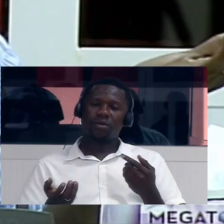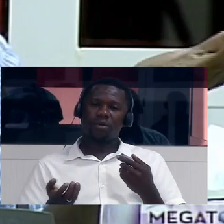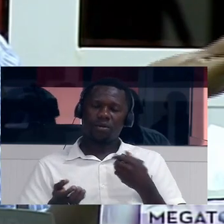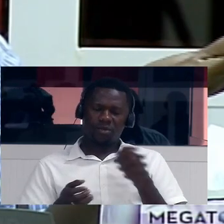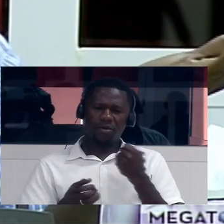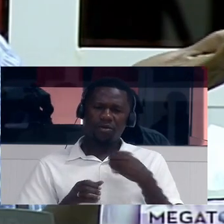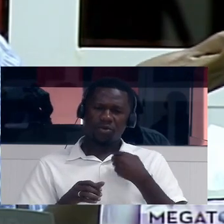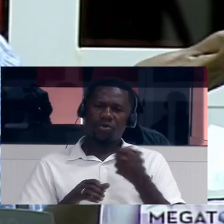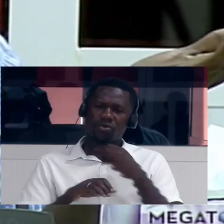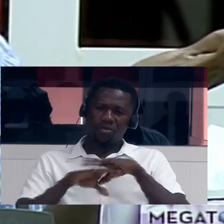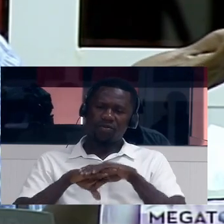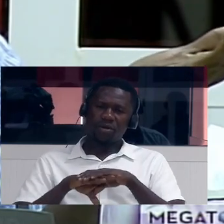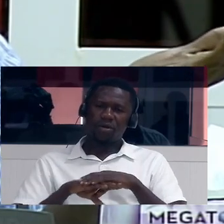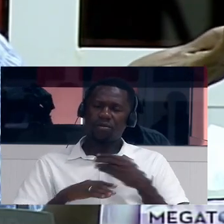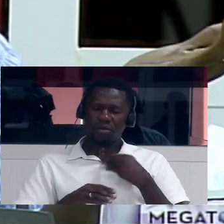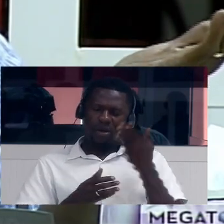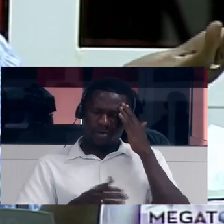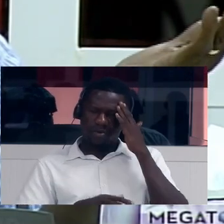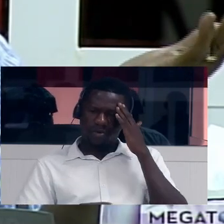friend. I'm not denying that.